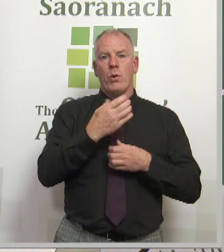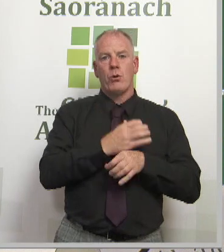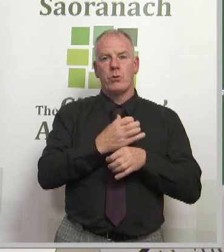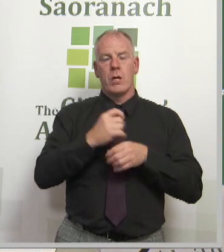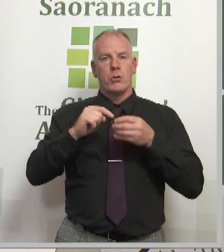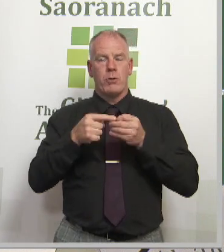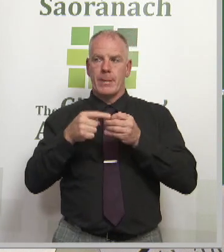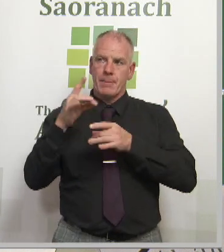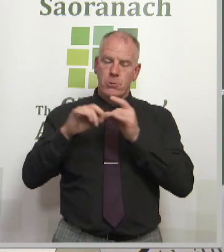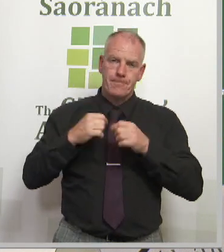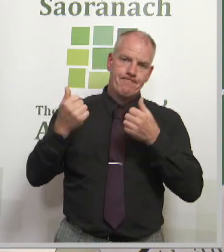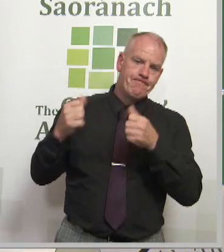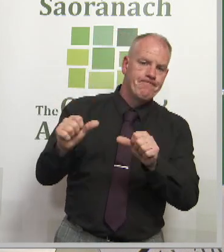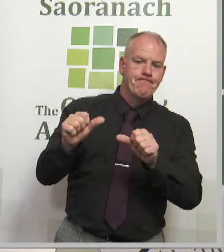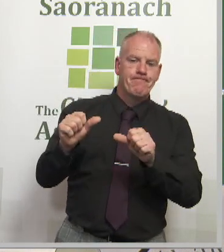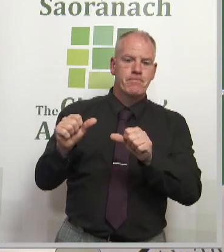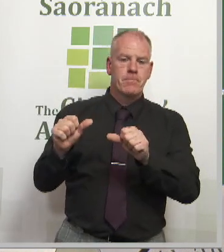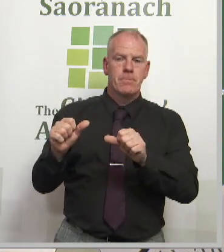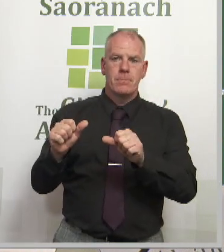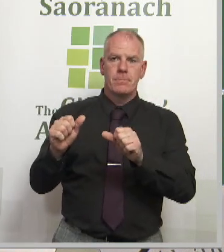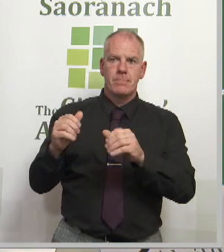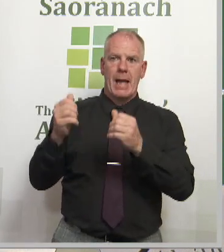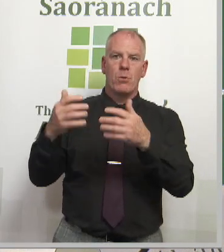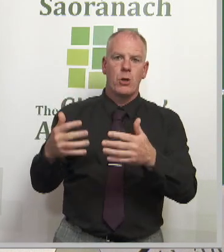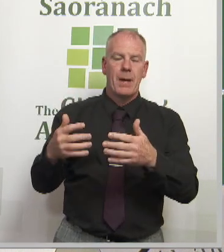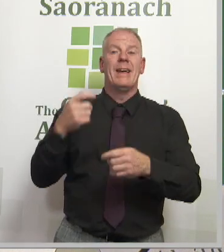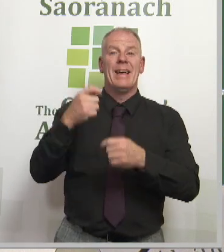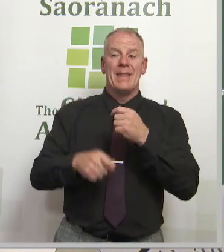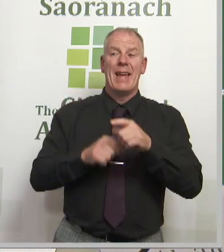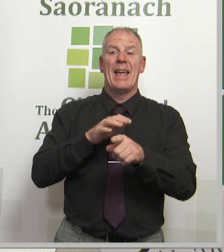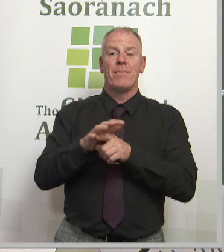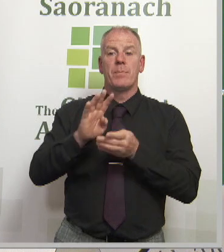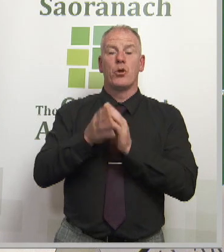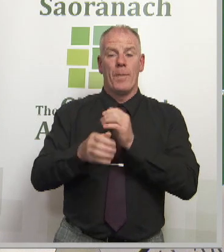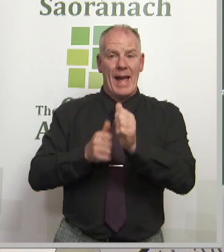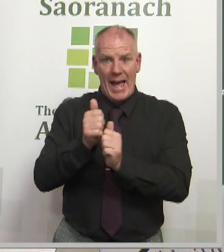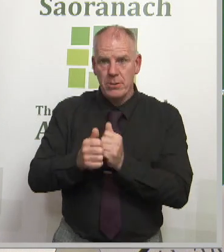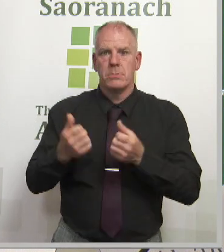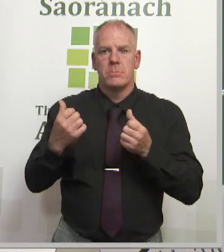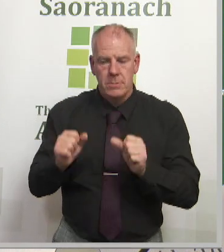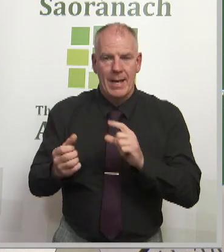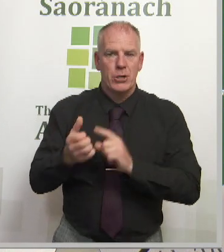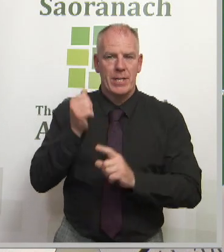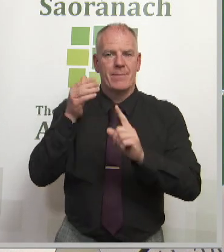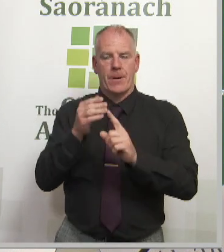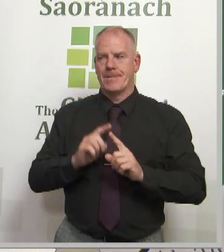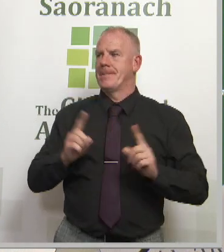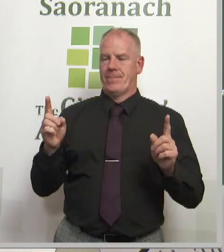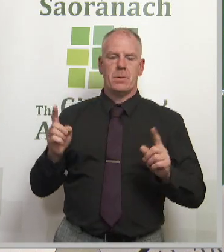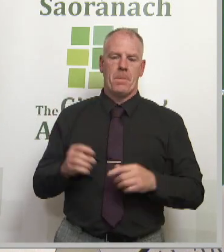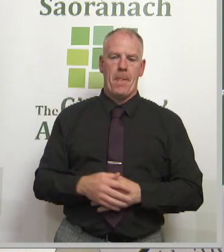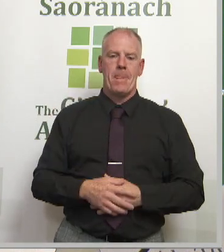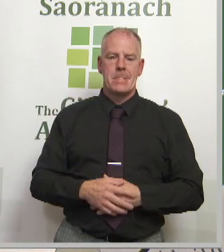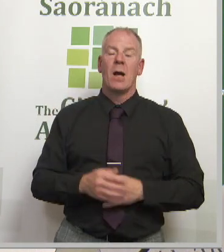try and get an ambitious outcome. Translating that into action, as Liam presented in relation to meeting targets, is another debate,